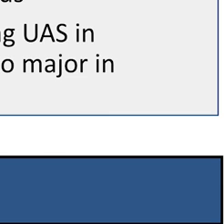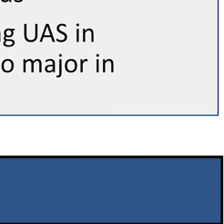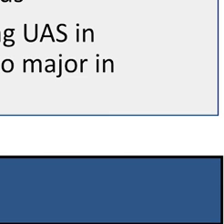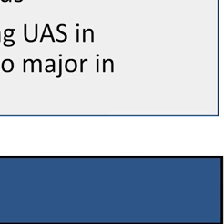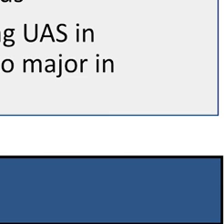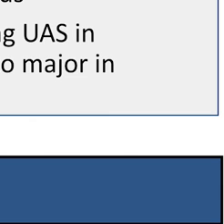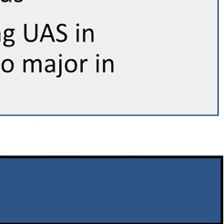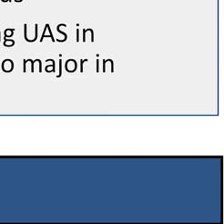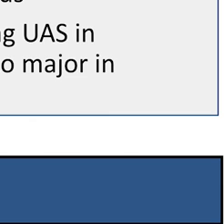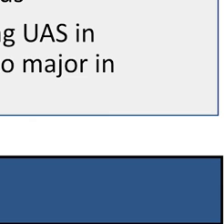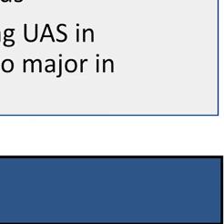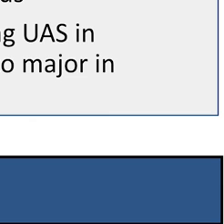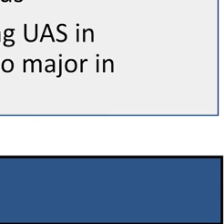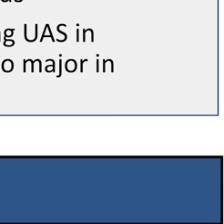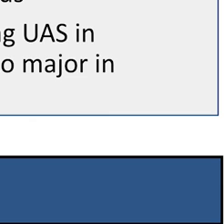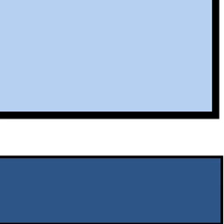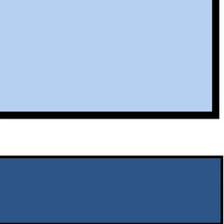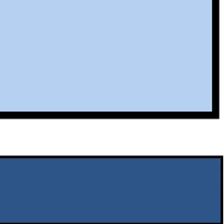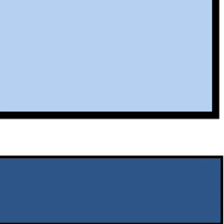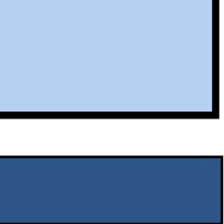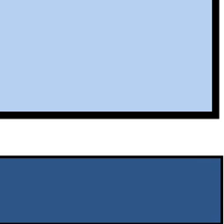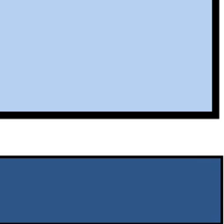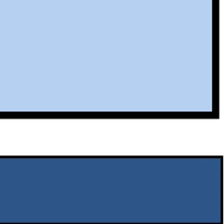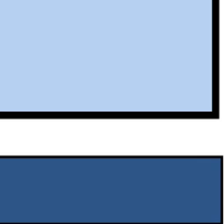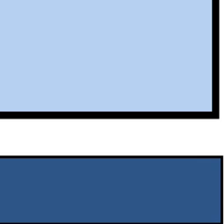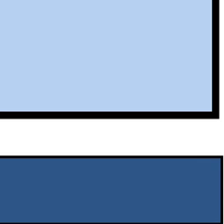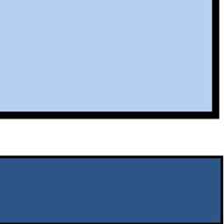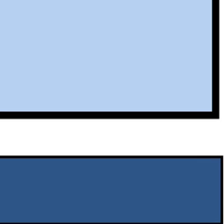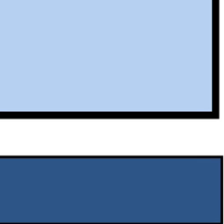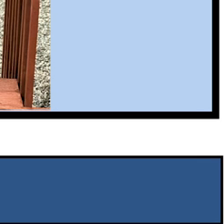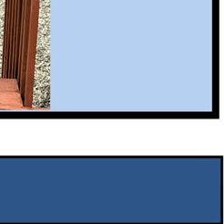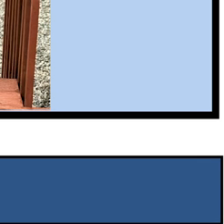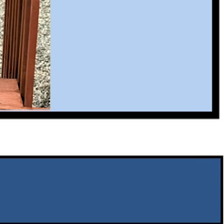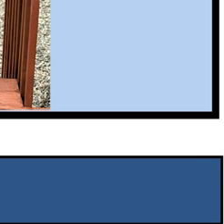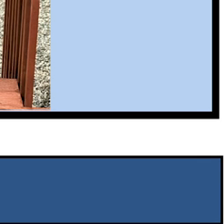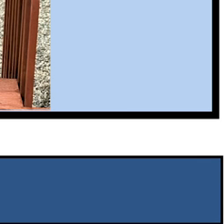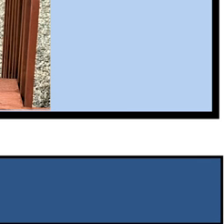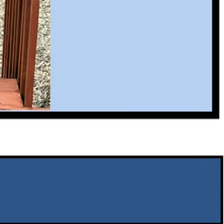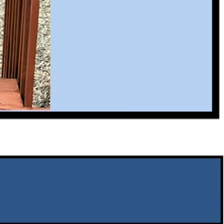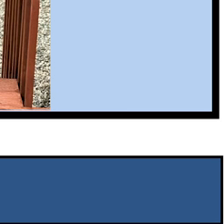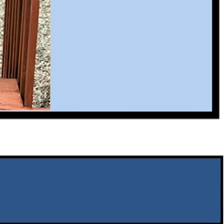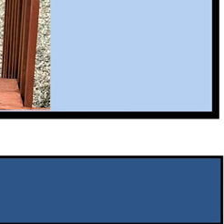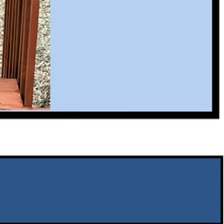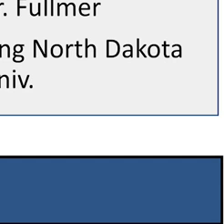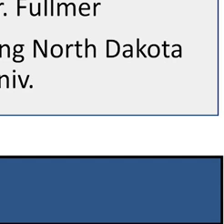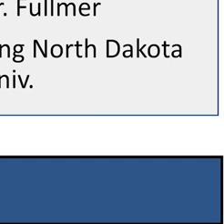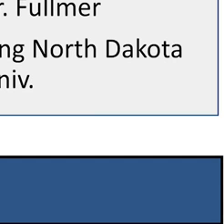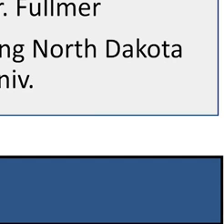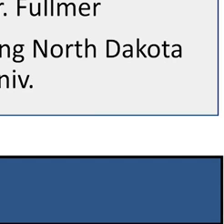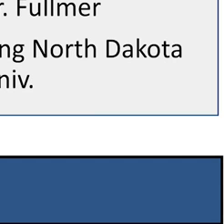Skye. Tyler Hirschman. Dei Oshinsky. Sophia